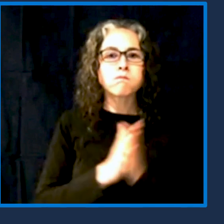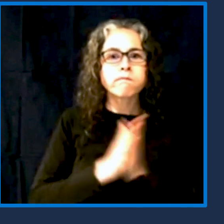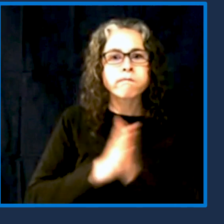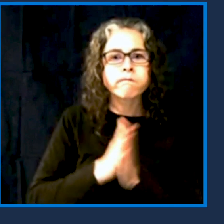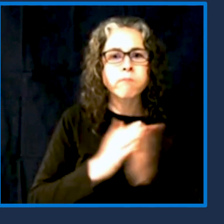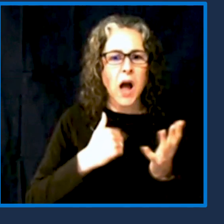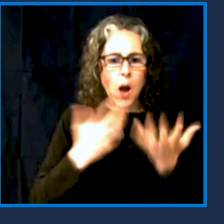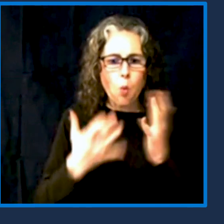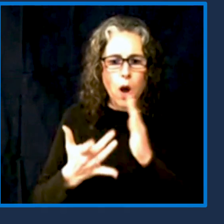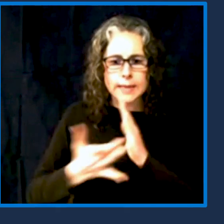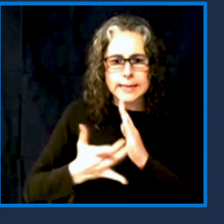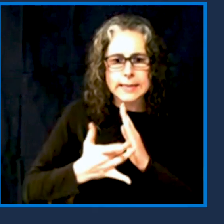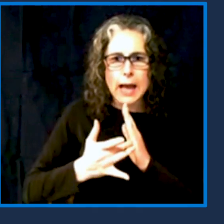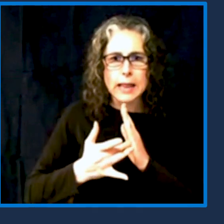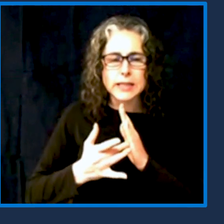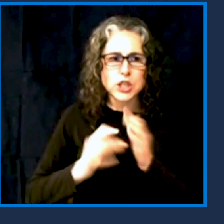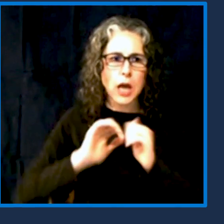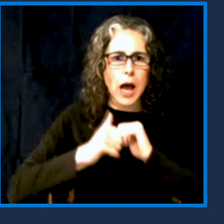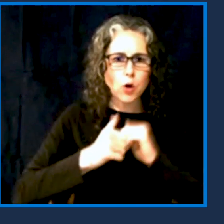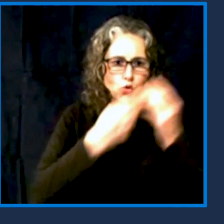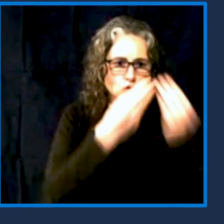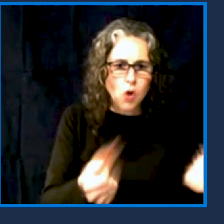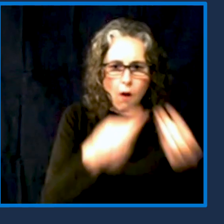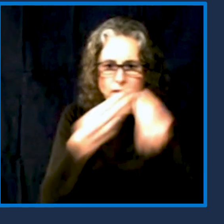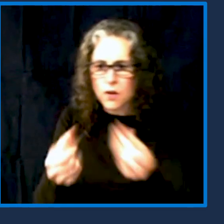use technology to solve some of these problems.